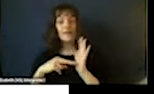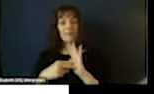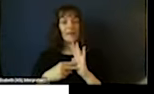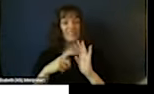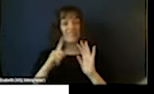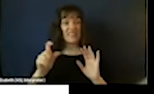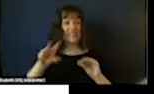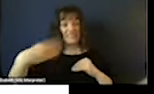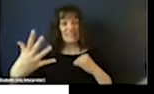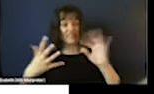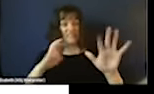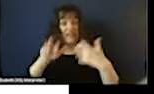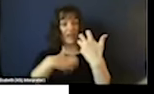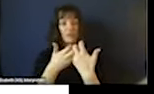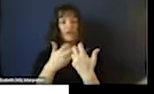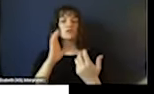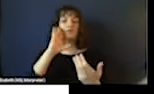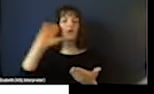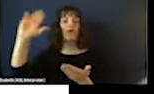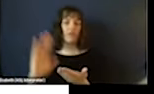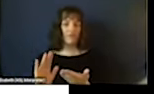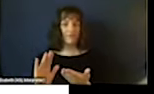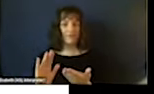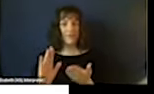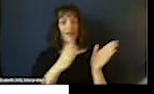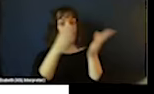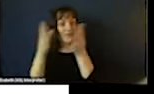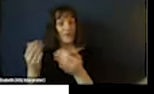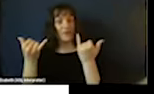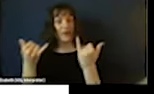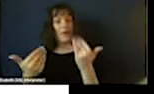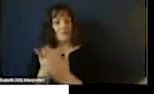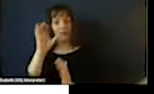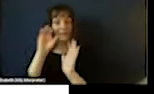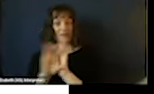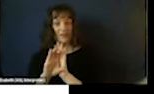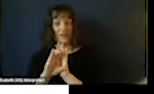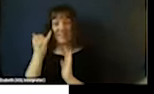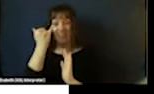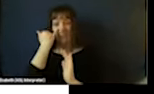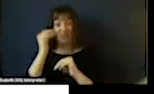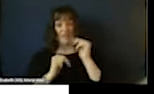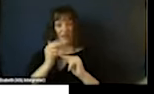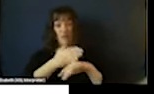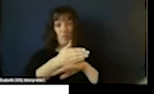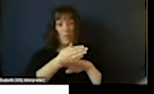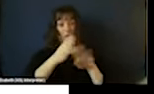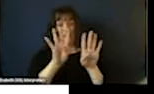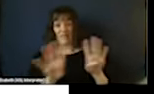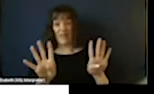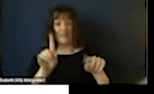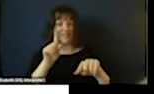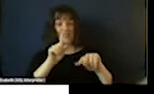scenario, instead of building a wooden fence, the park could have been built with a chain link fence, so it has holes in it, and